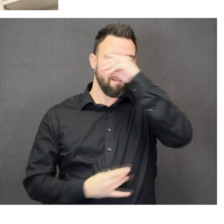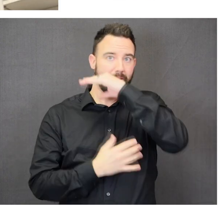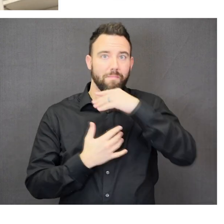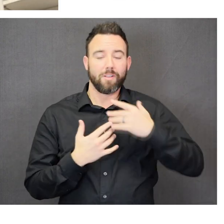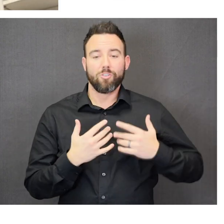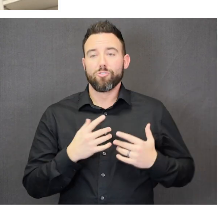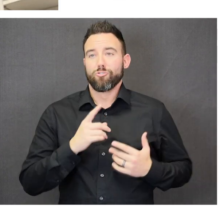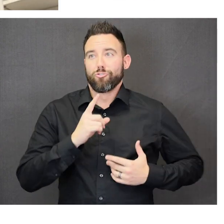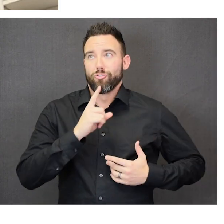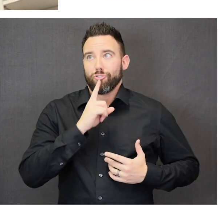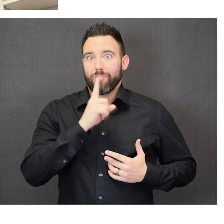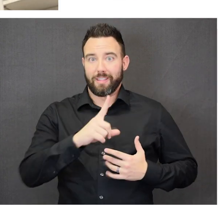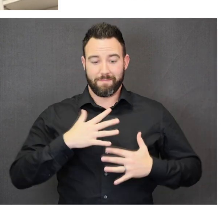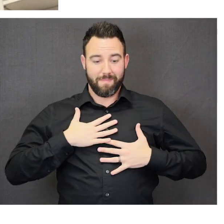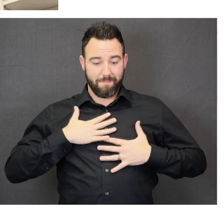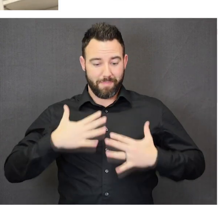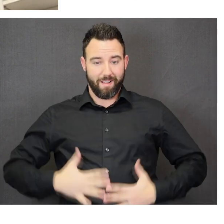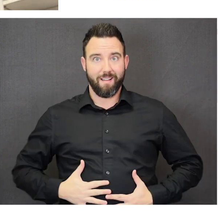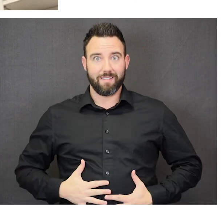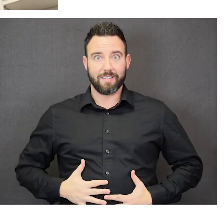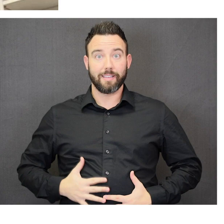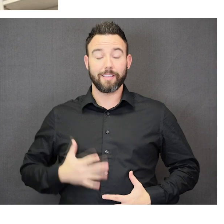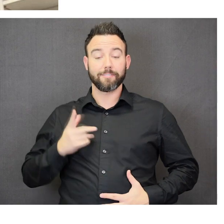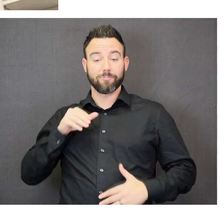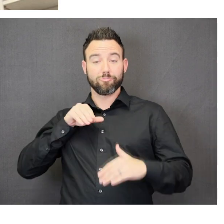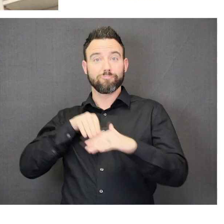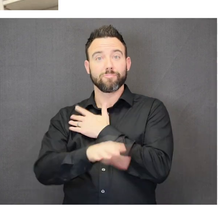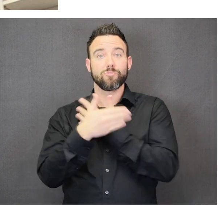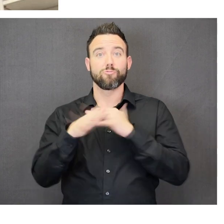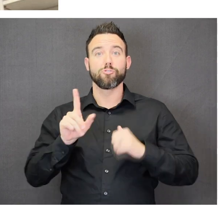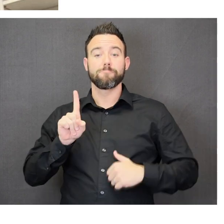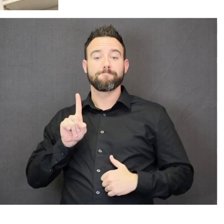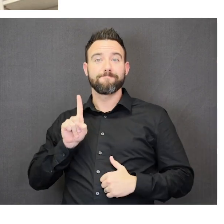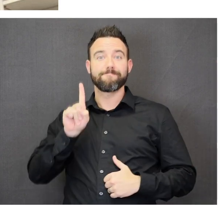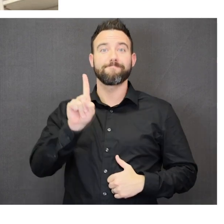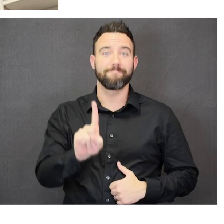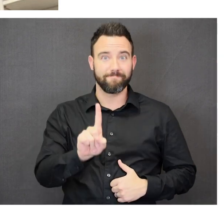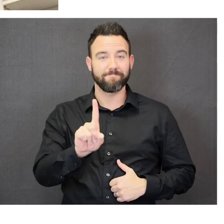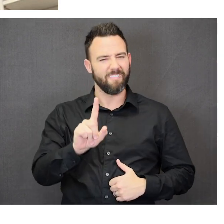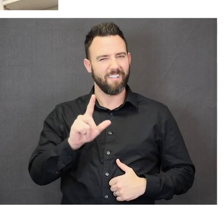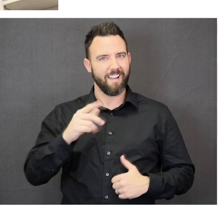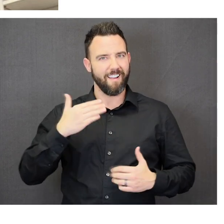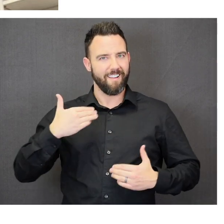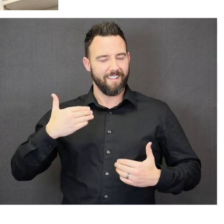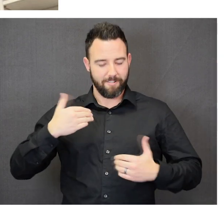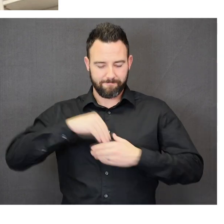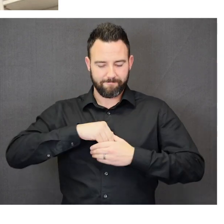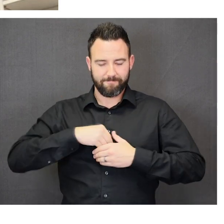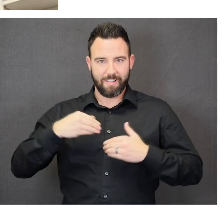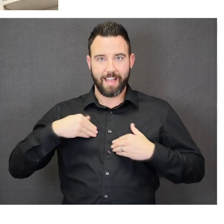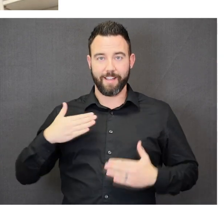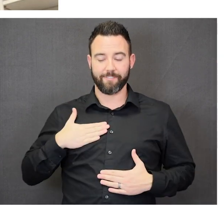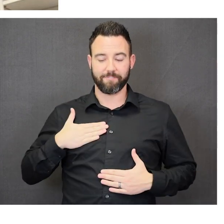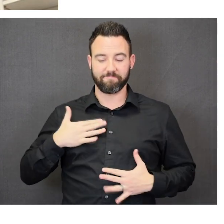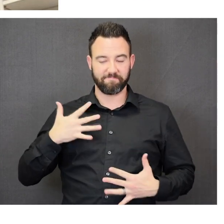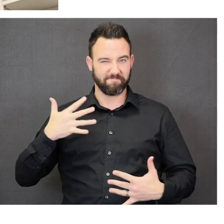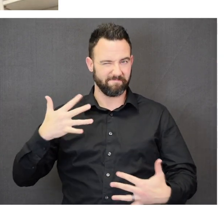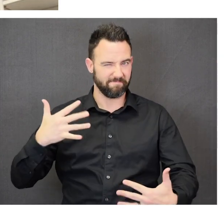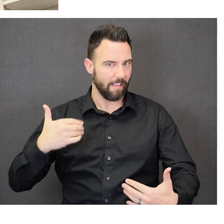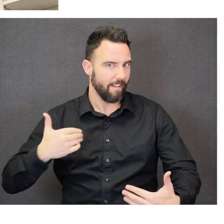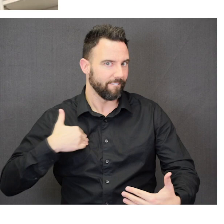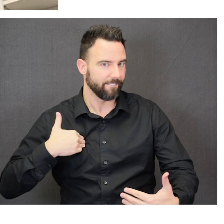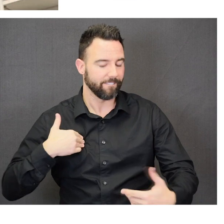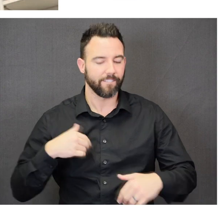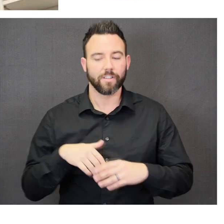someone walks into a room, the activation in their nervous system, let's say they're feeling incredibly anxious, everyone else in the